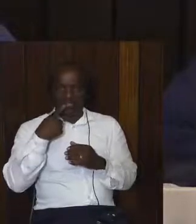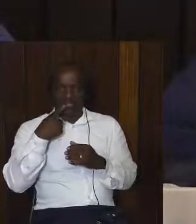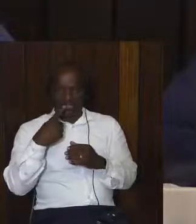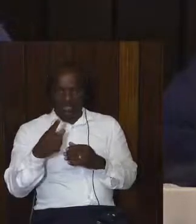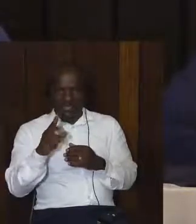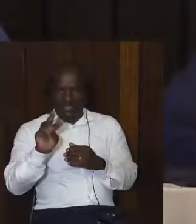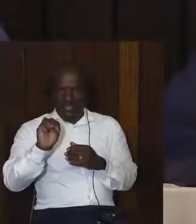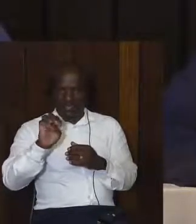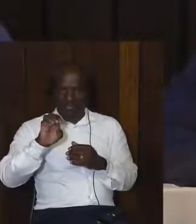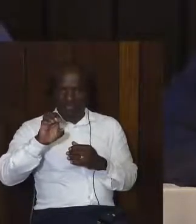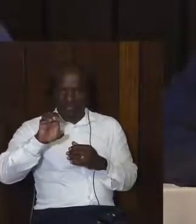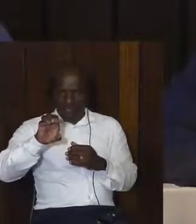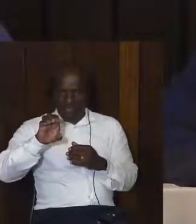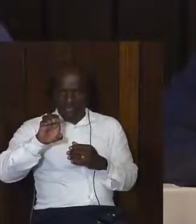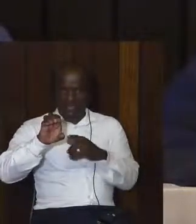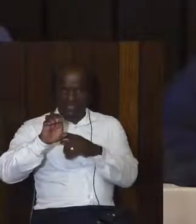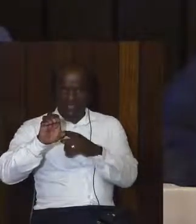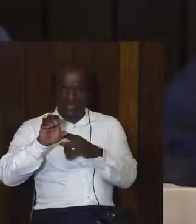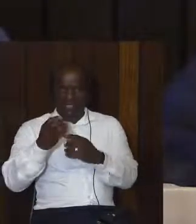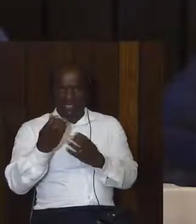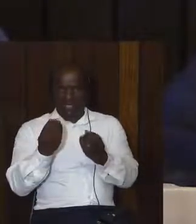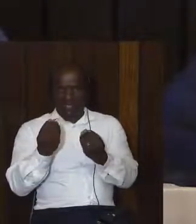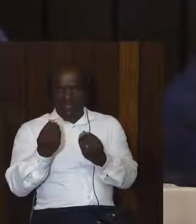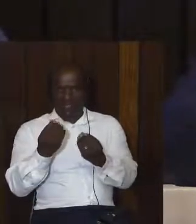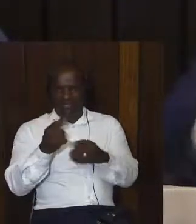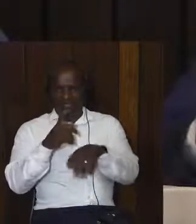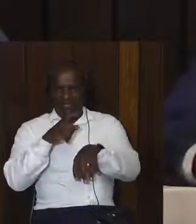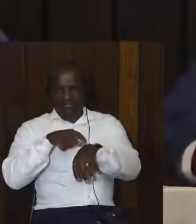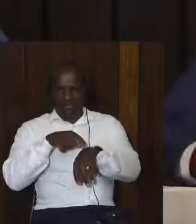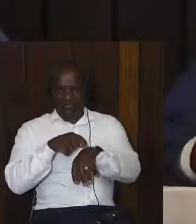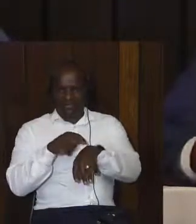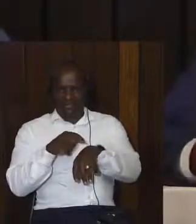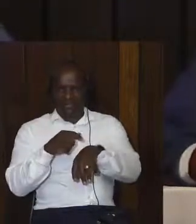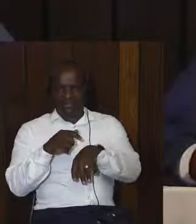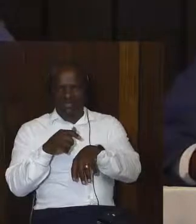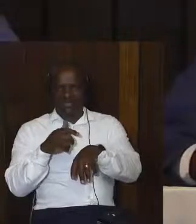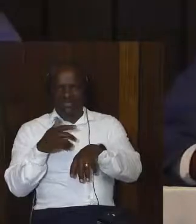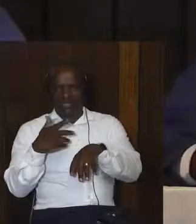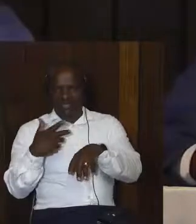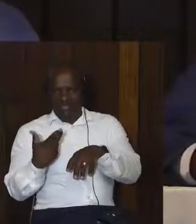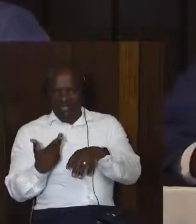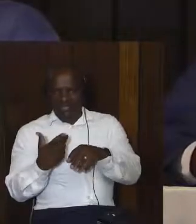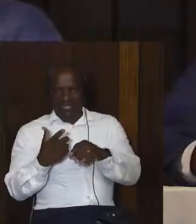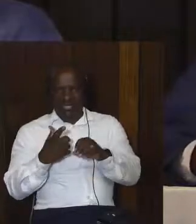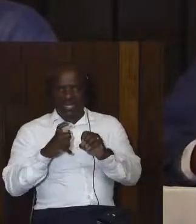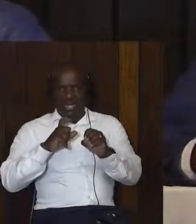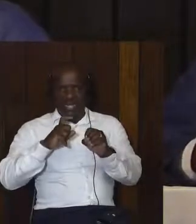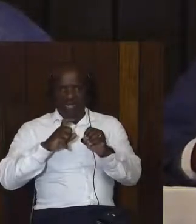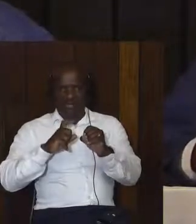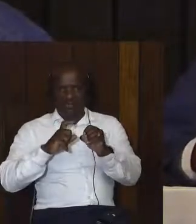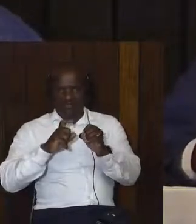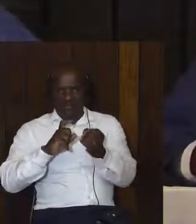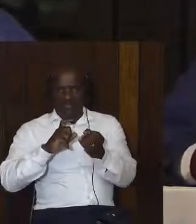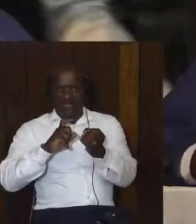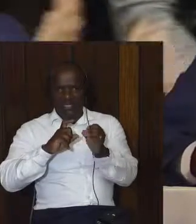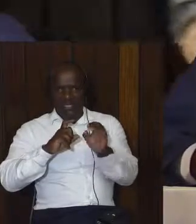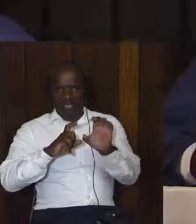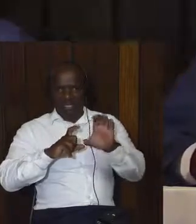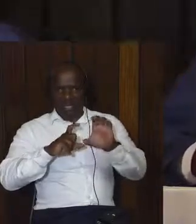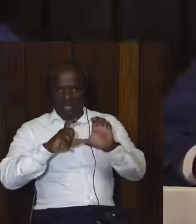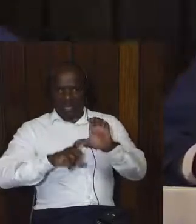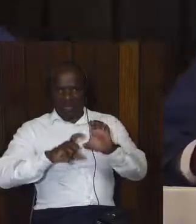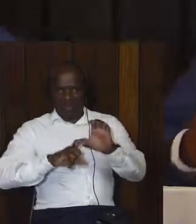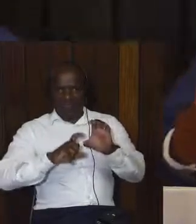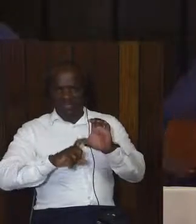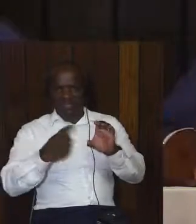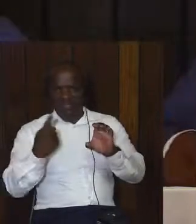the MEC on number of times, that the capacity of service